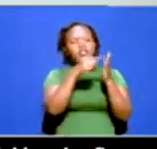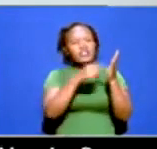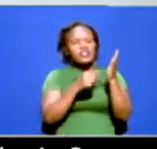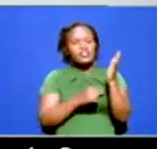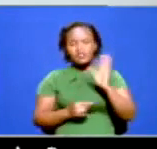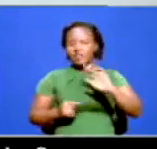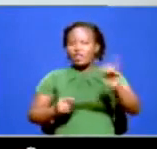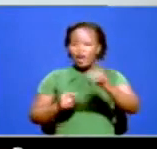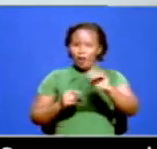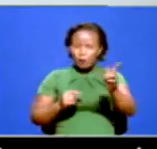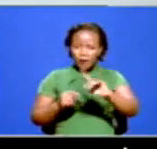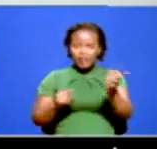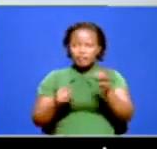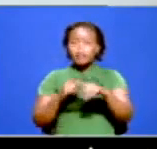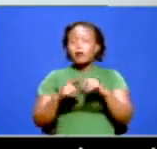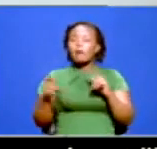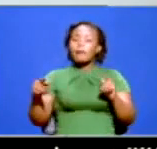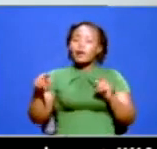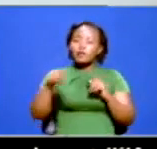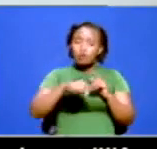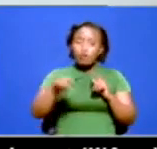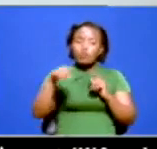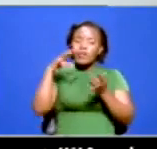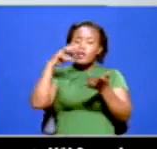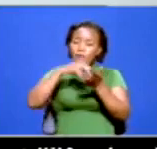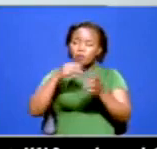where we can be able to actualize our mandate